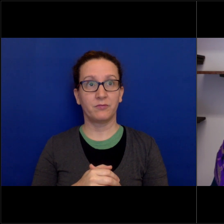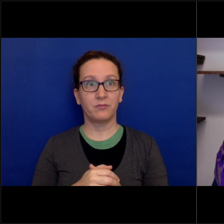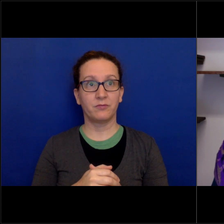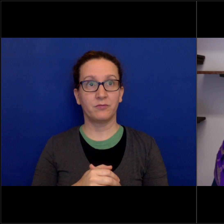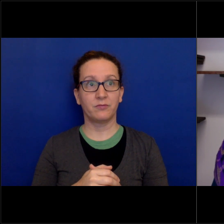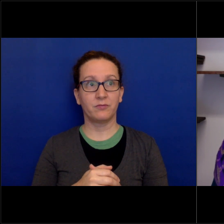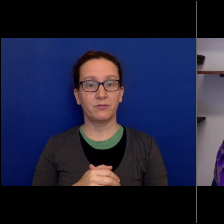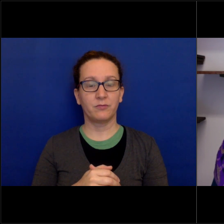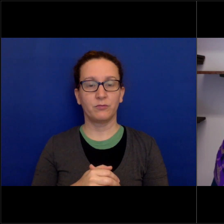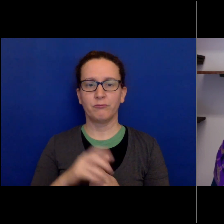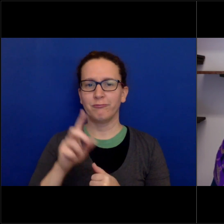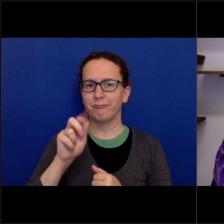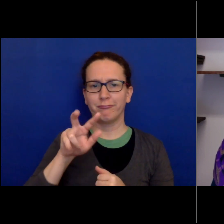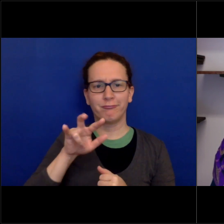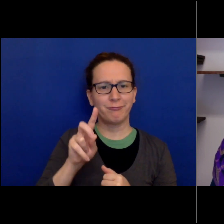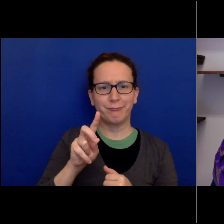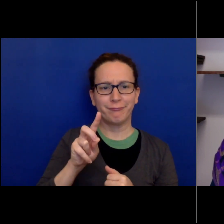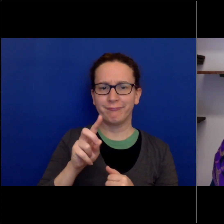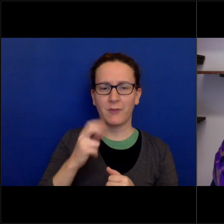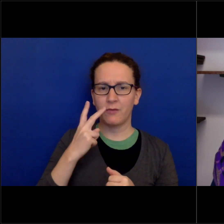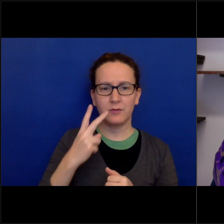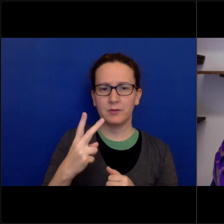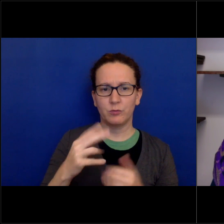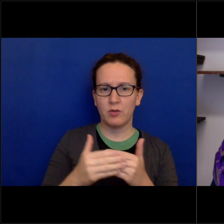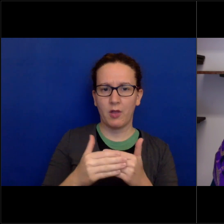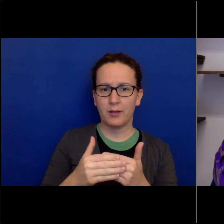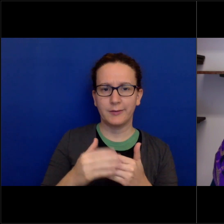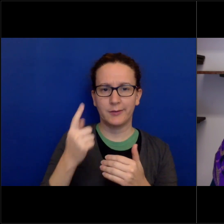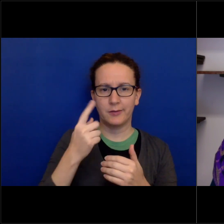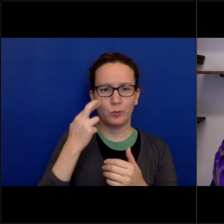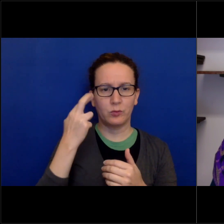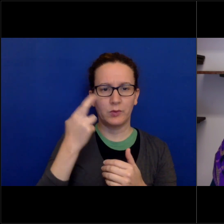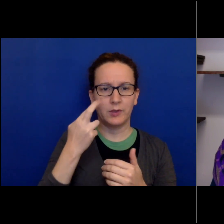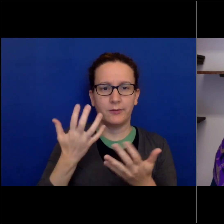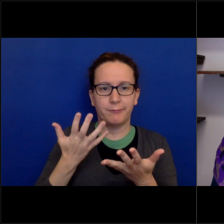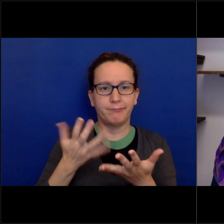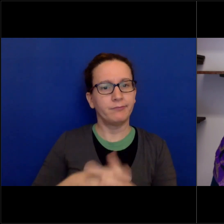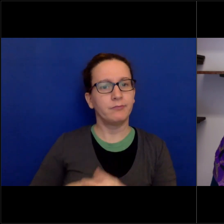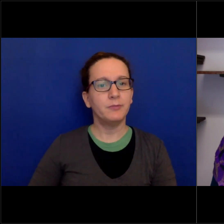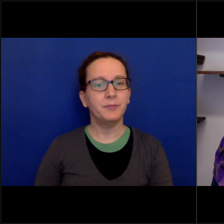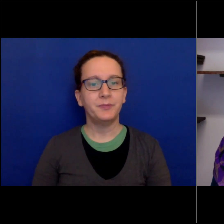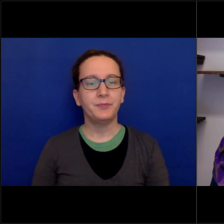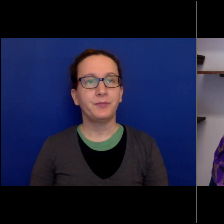No, not yet for some reason. Okay, let's see.